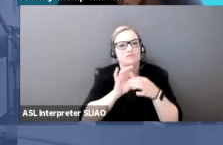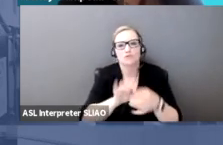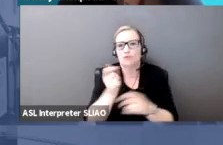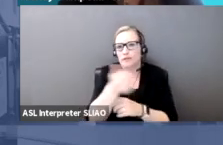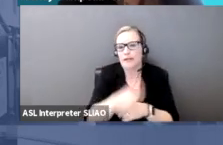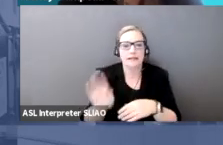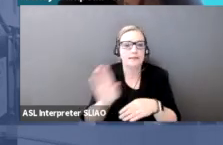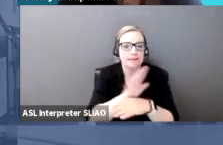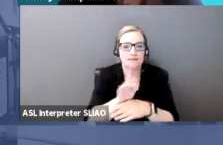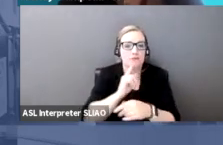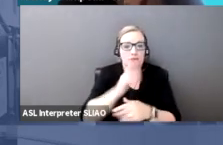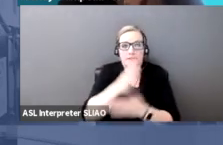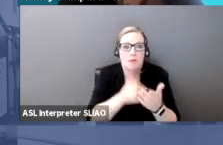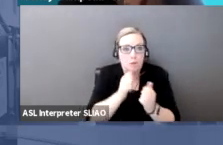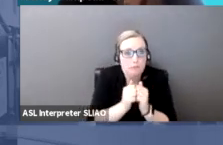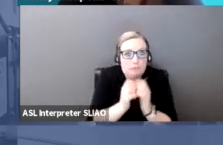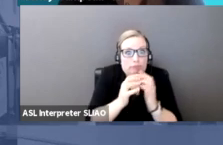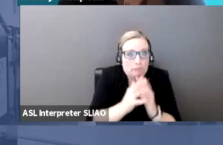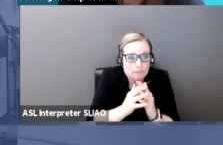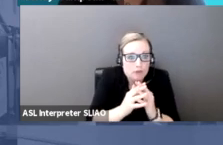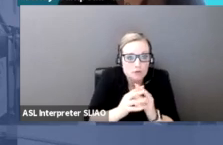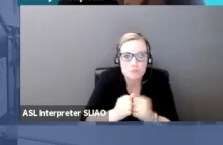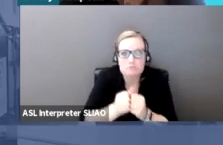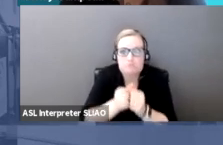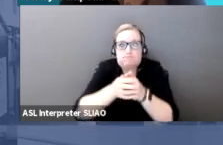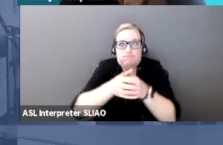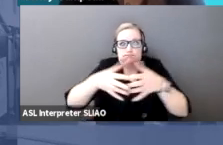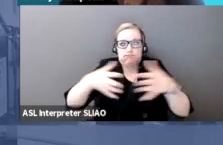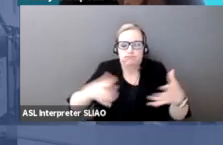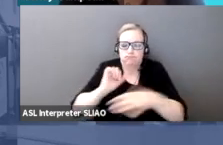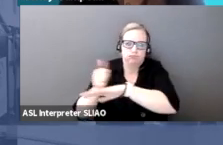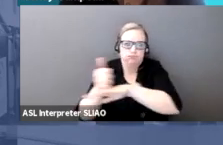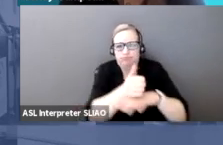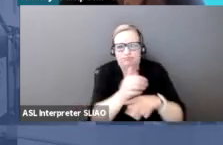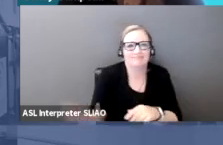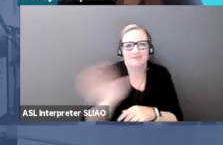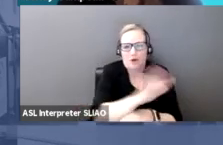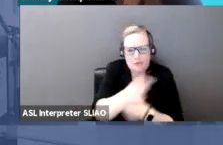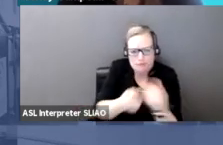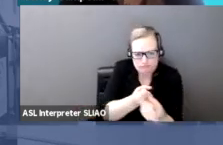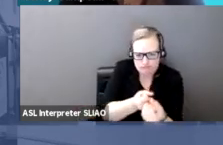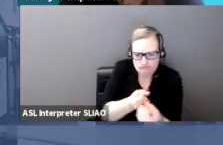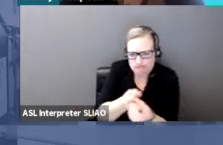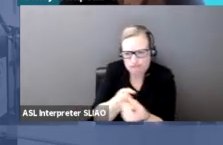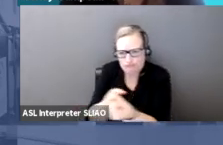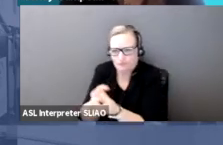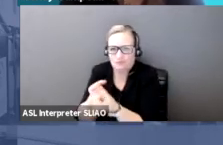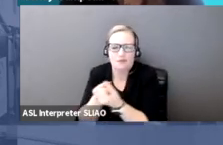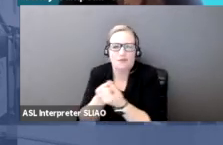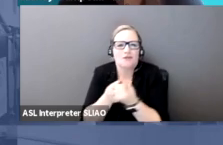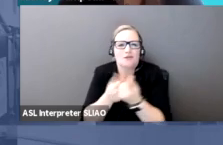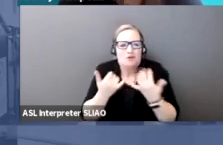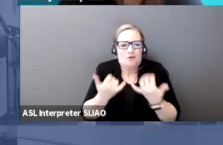to scaling enterprises. But enough about me and us and what we do. I want to get you started on the IP lesson